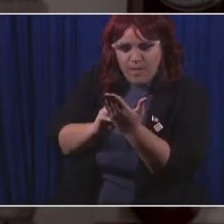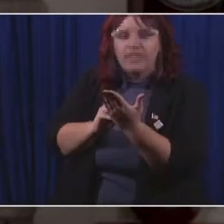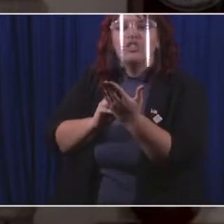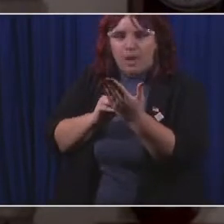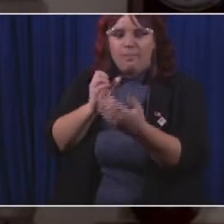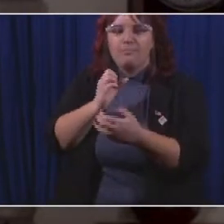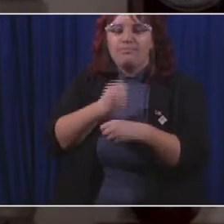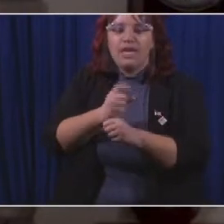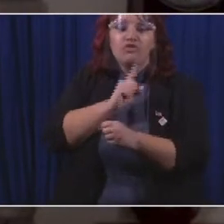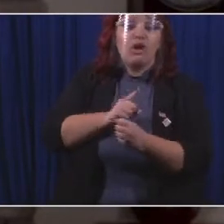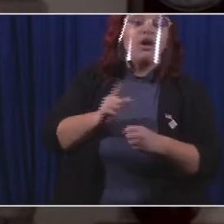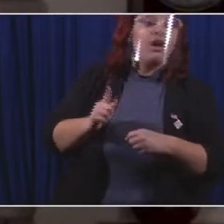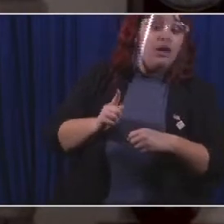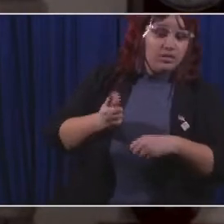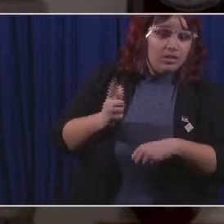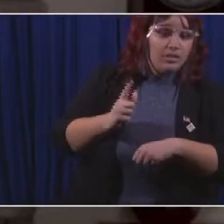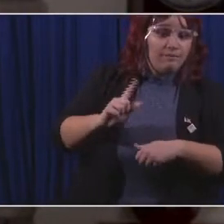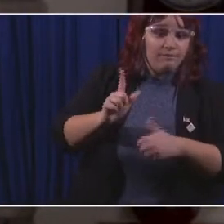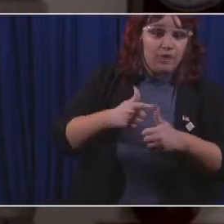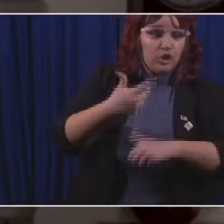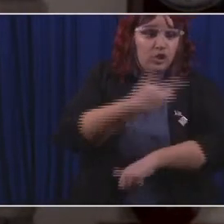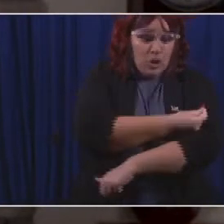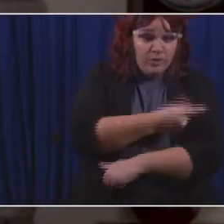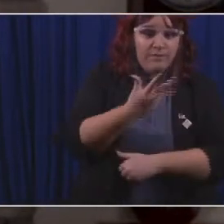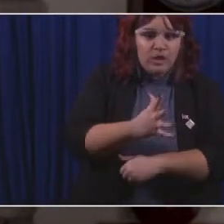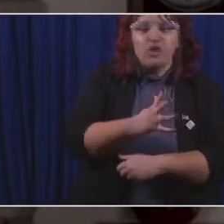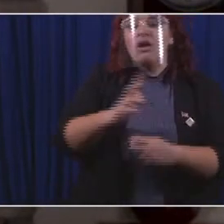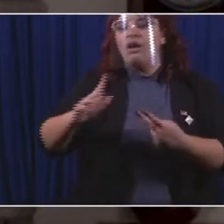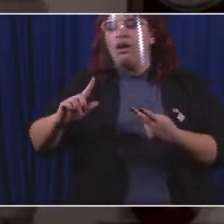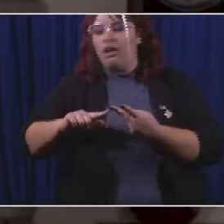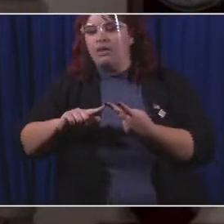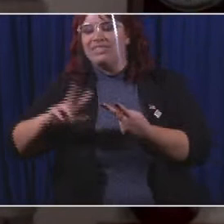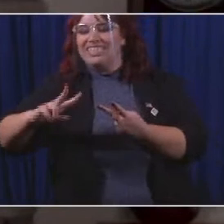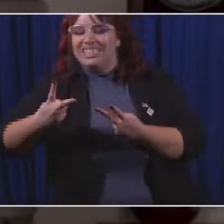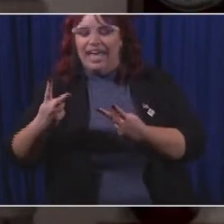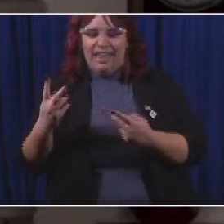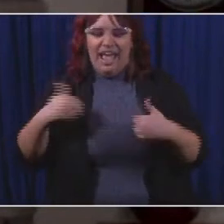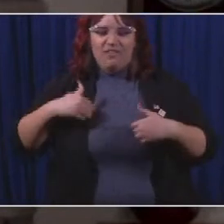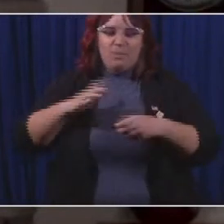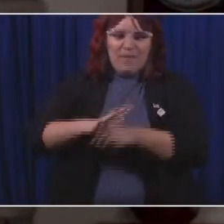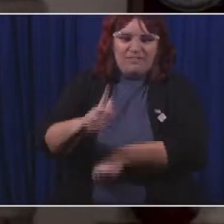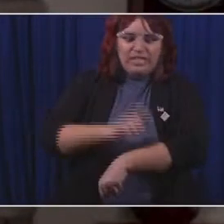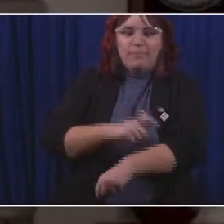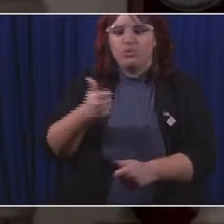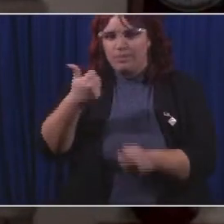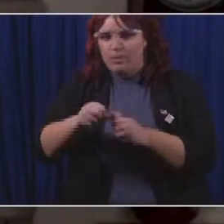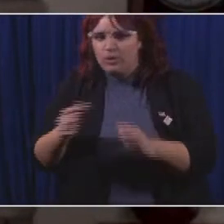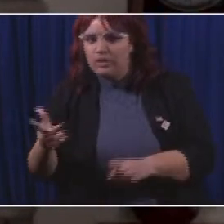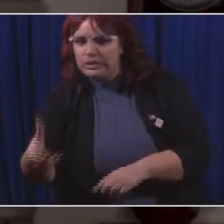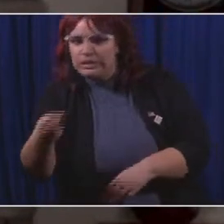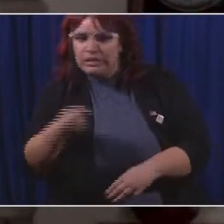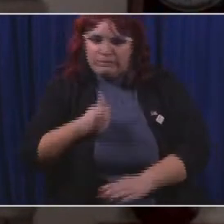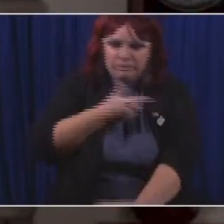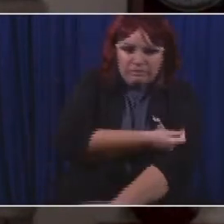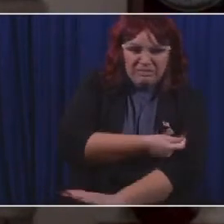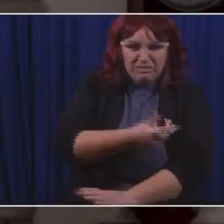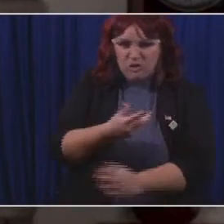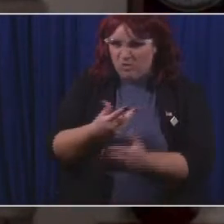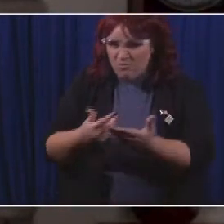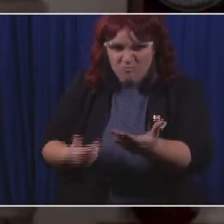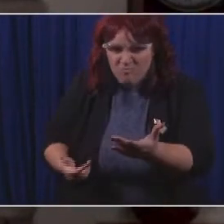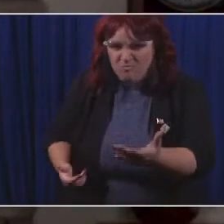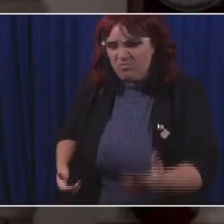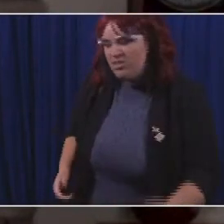Jim, that's an excellent question. I don't really know the answer to it. I don't know whether, Bruce, you have any idea how that's going to